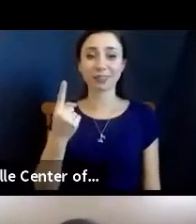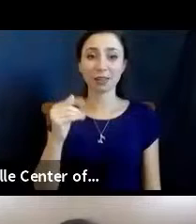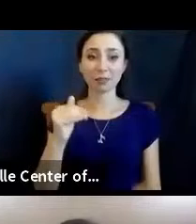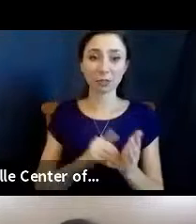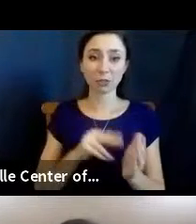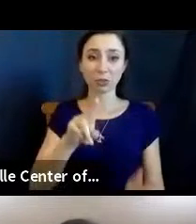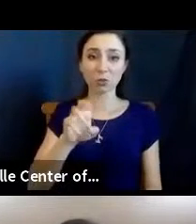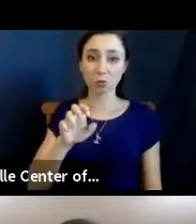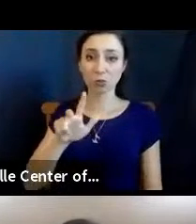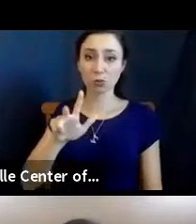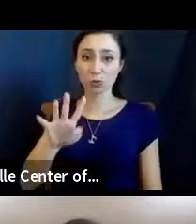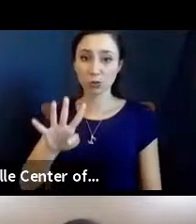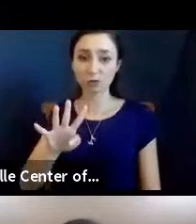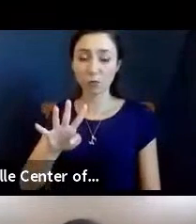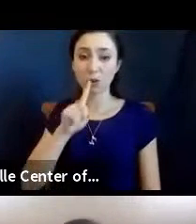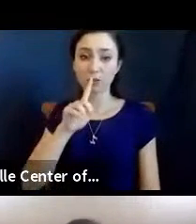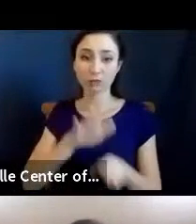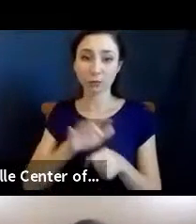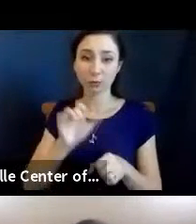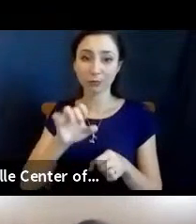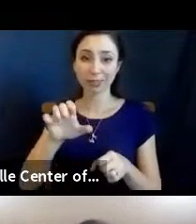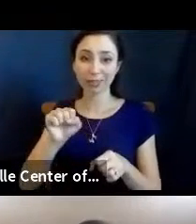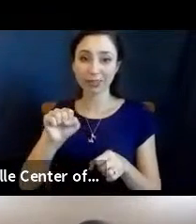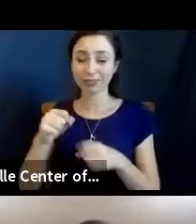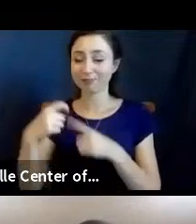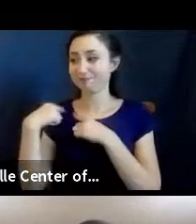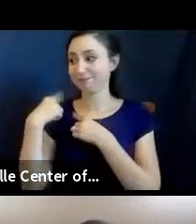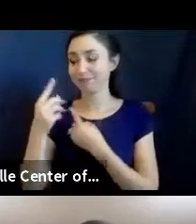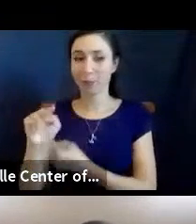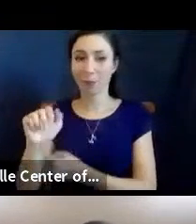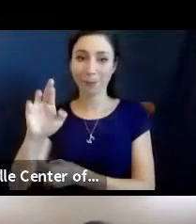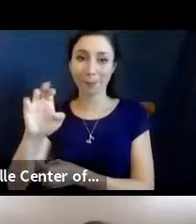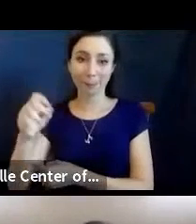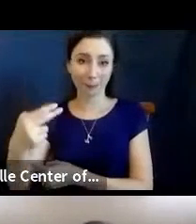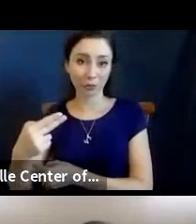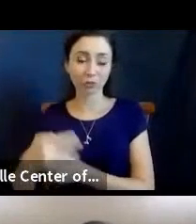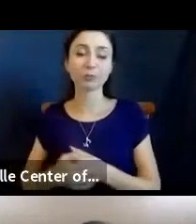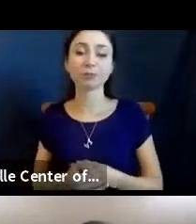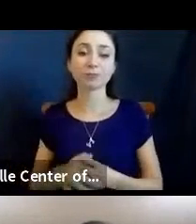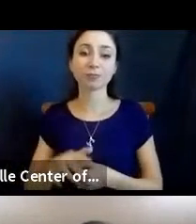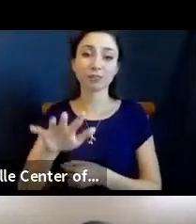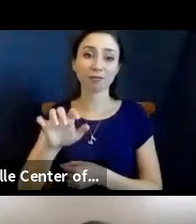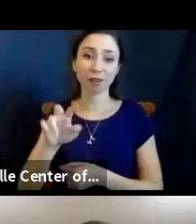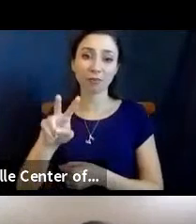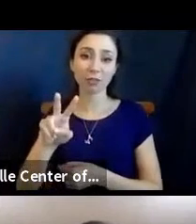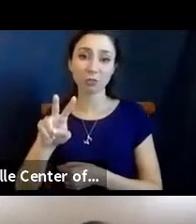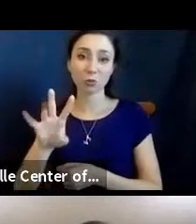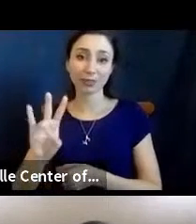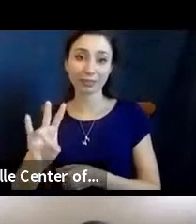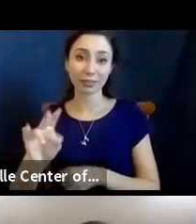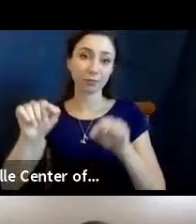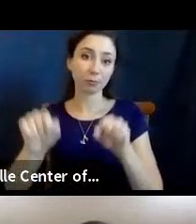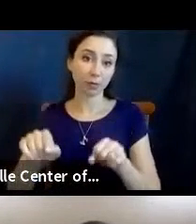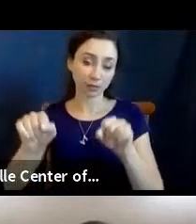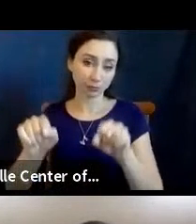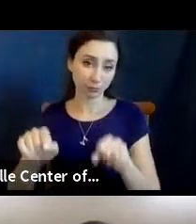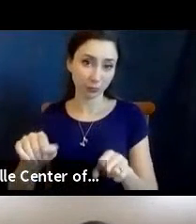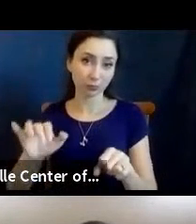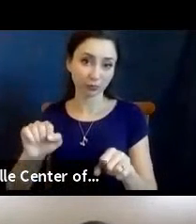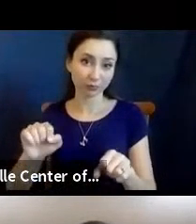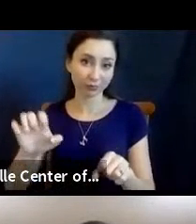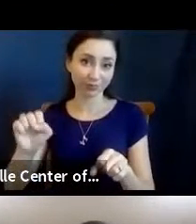11,234 confirmed cases of COVID since March. We have 527 probable cases.